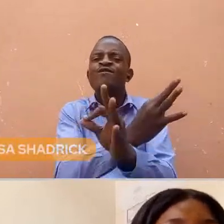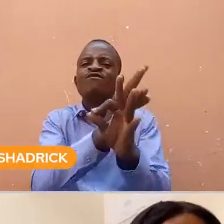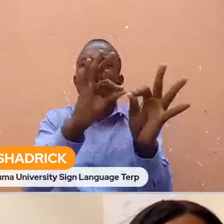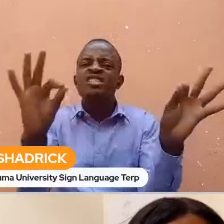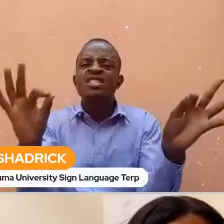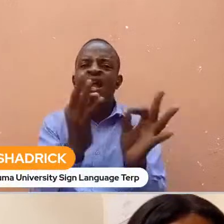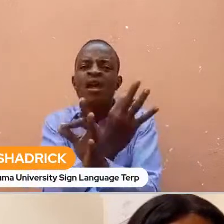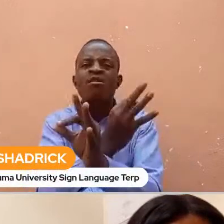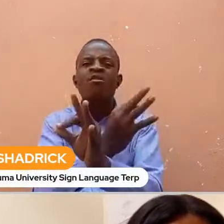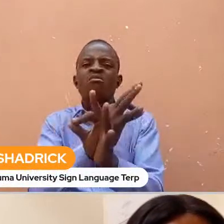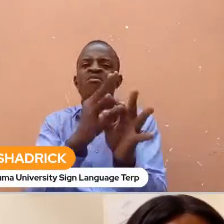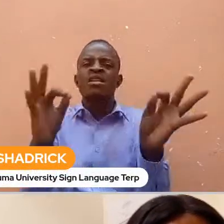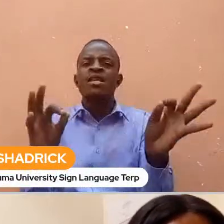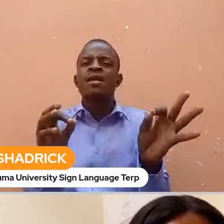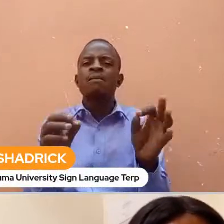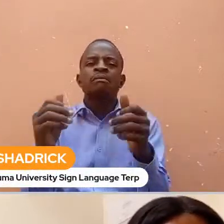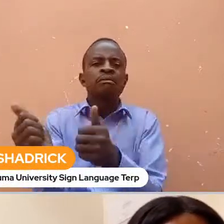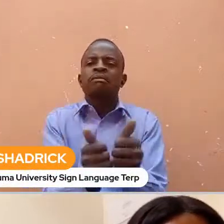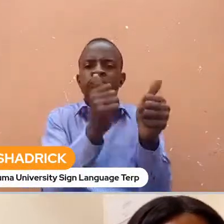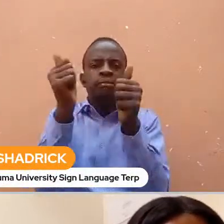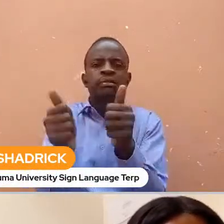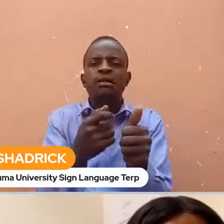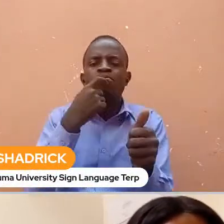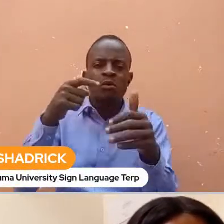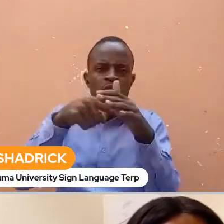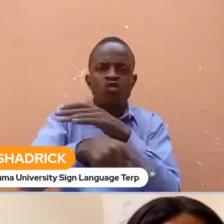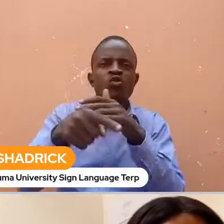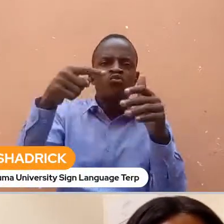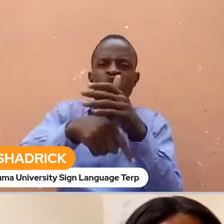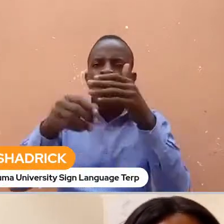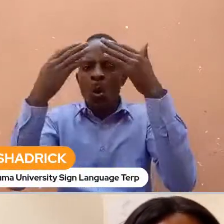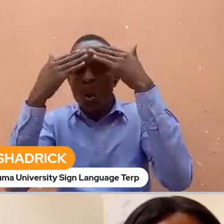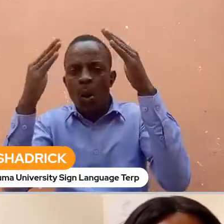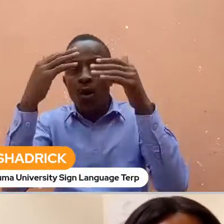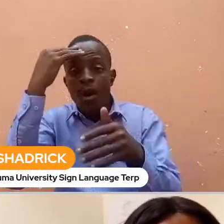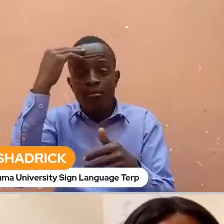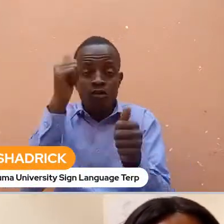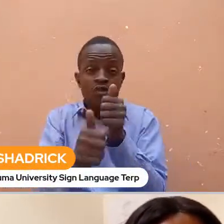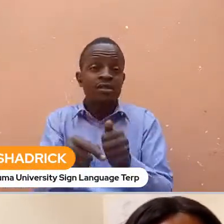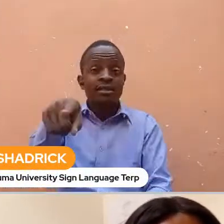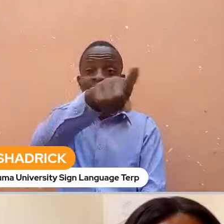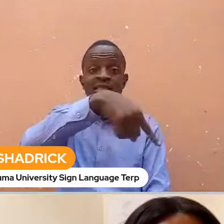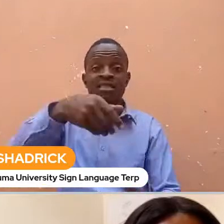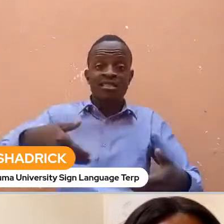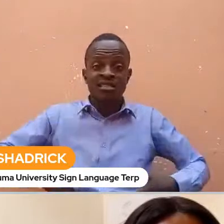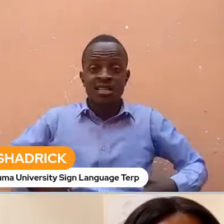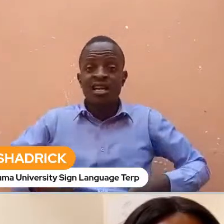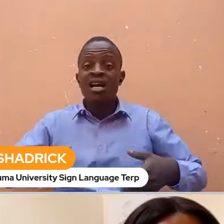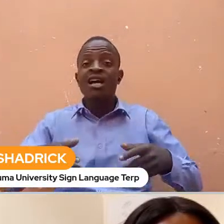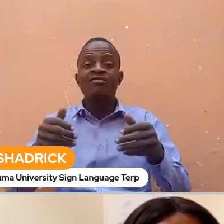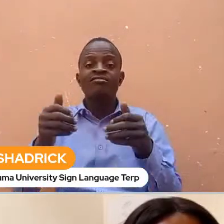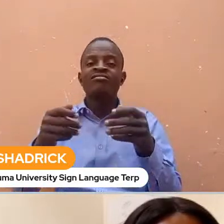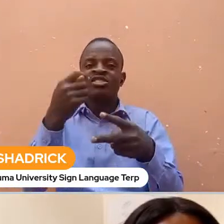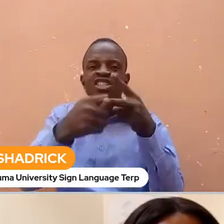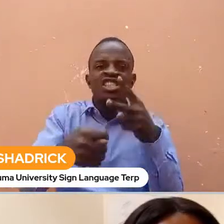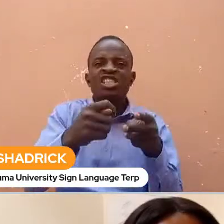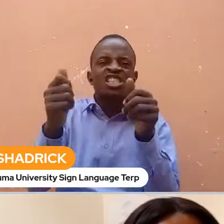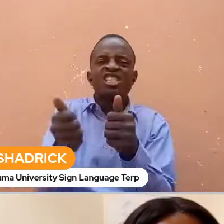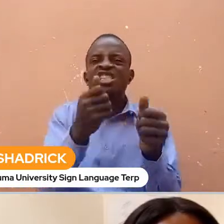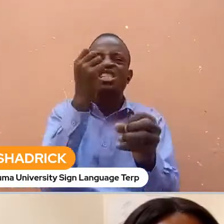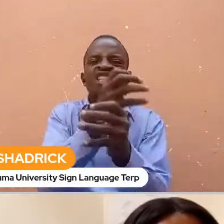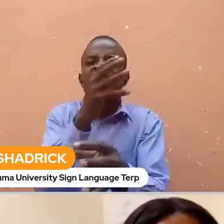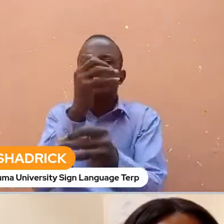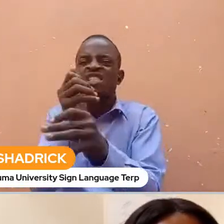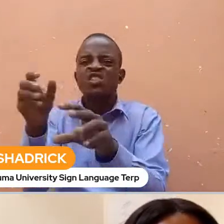you so much, Joseph, for coming through. Remember, you can send us your questions, your comments, and your contributions. We are asking, should young people